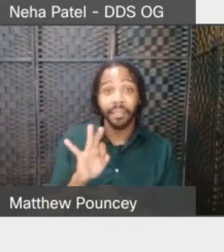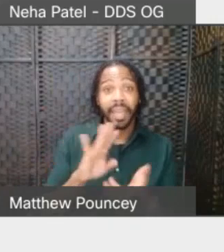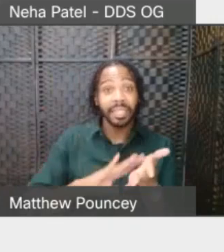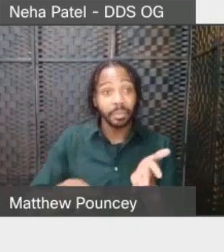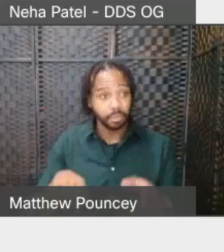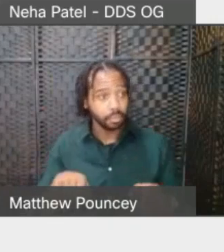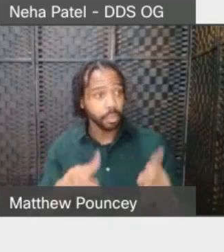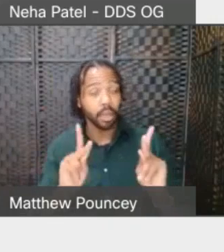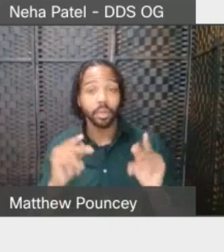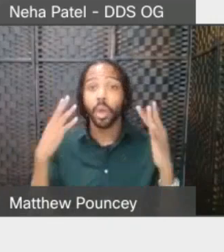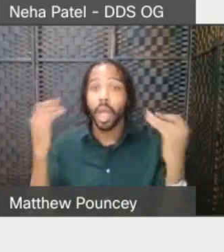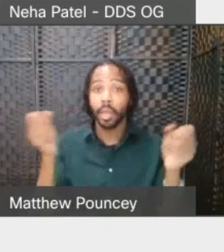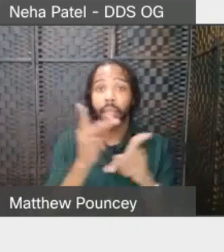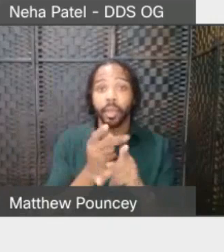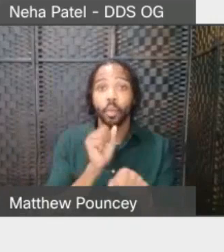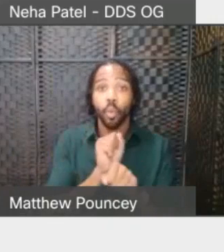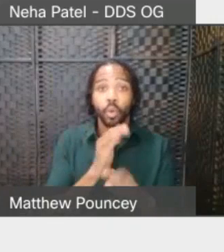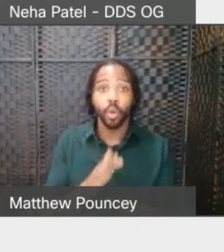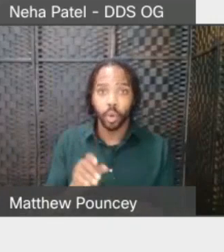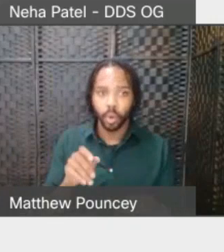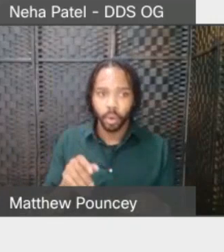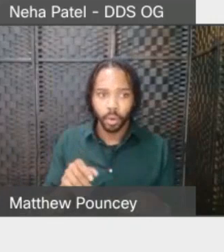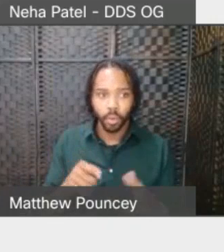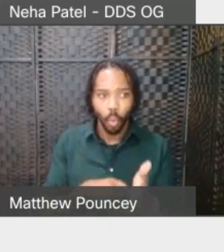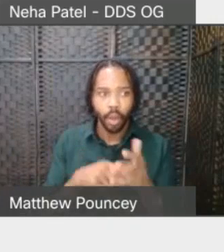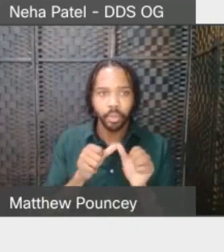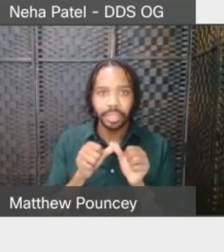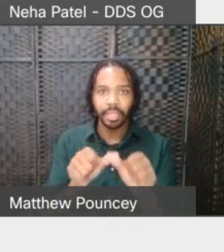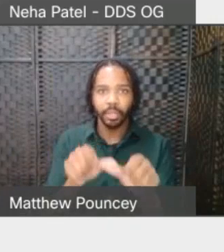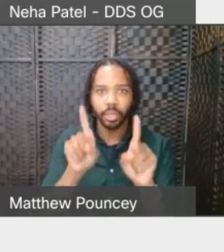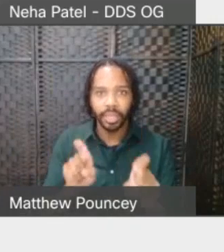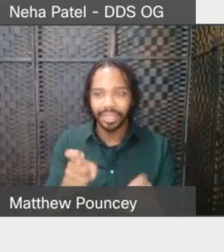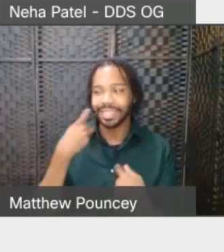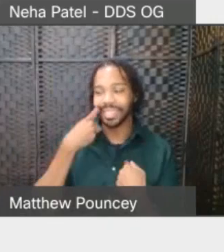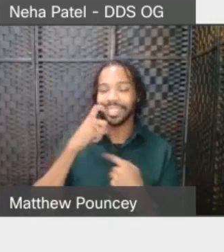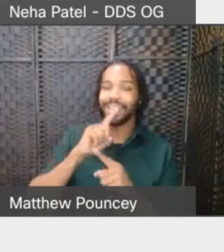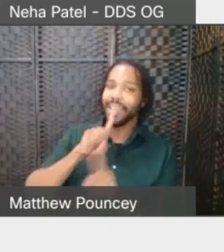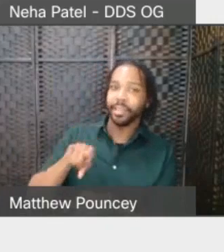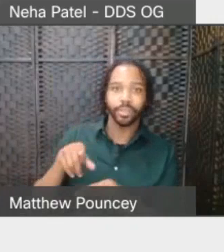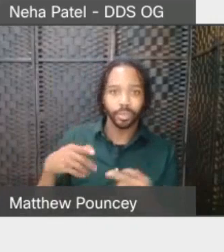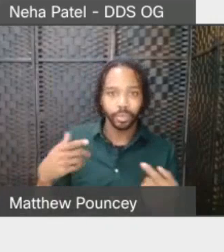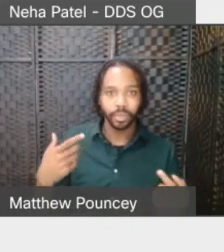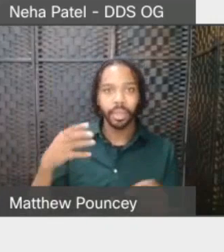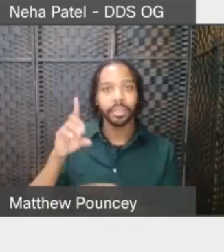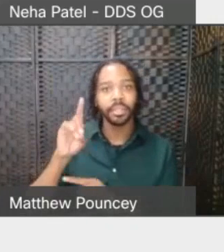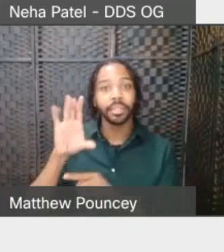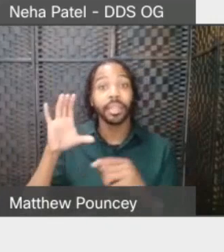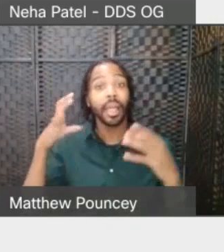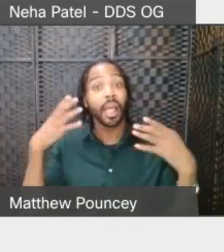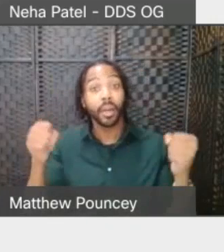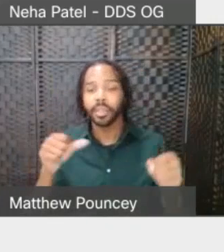workers required to continue testing to be allowed to work? I think we just answered that question. DC Health is